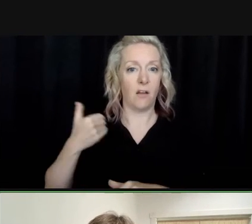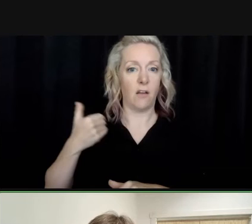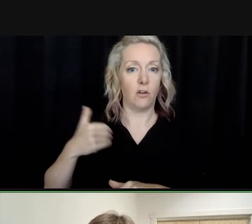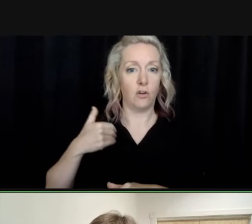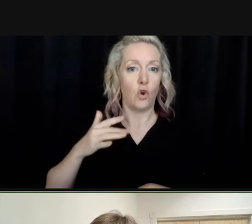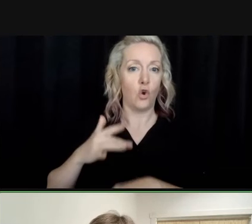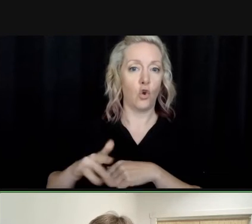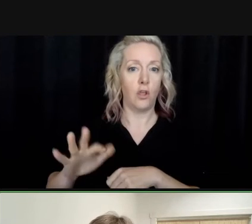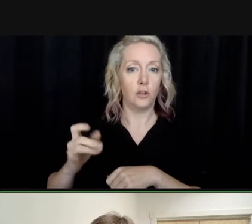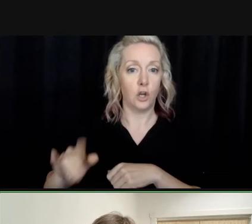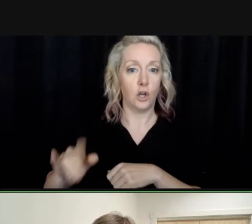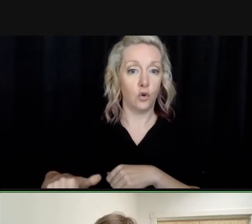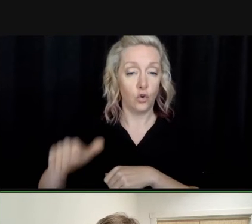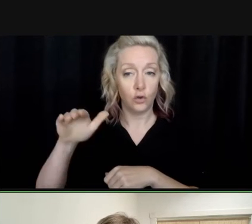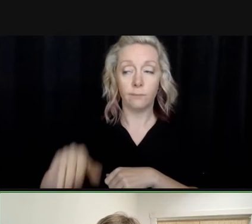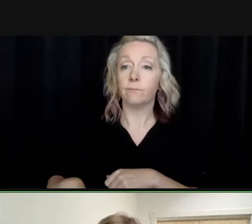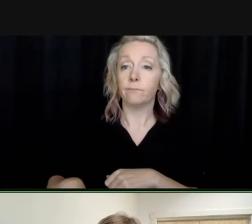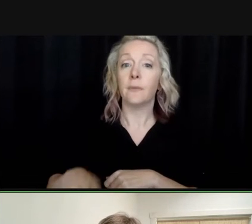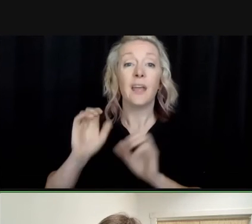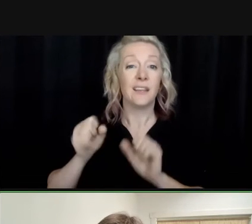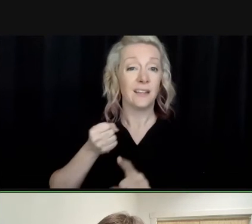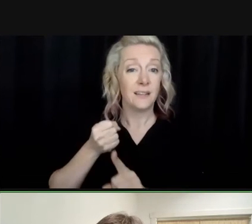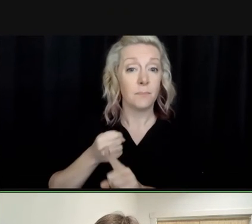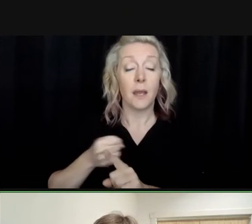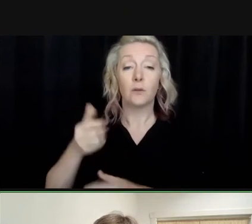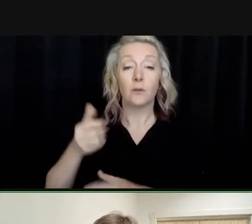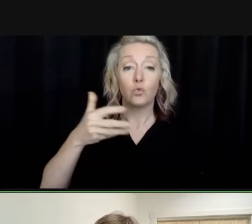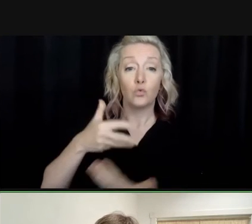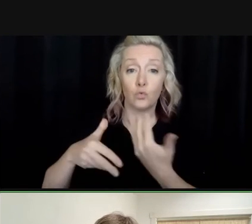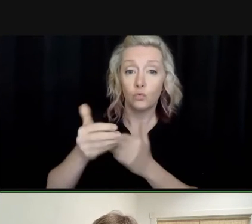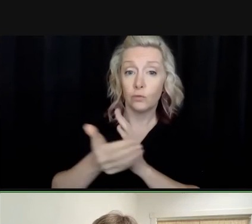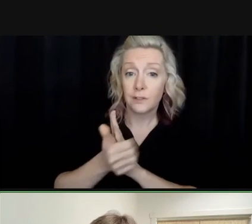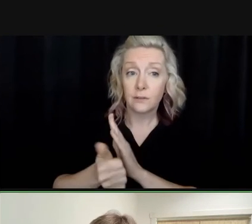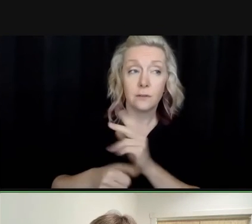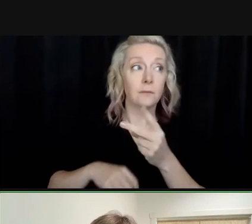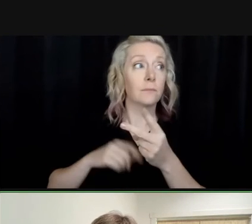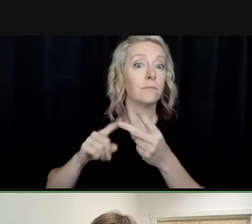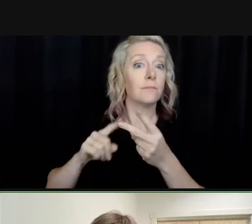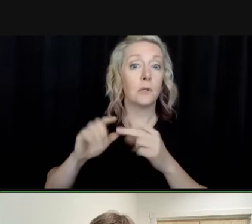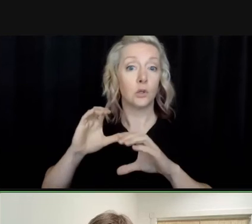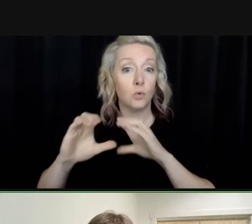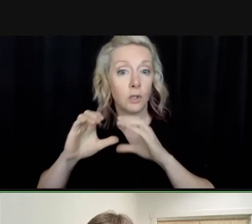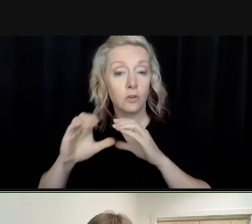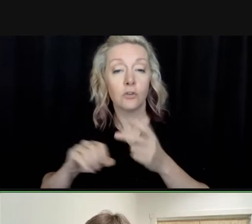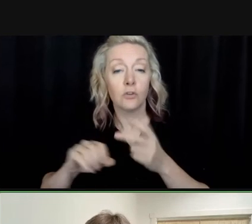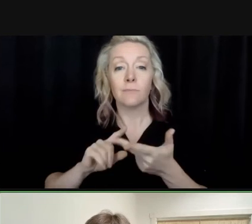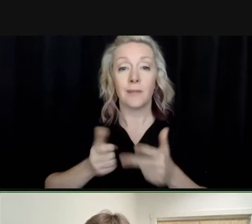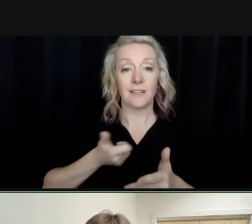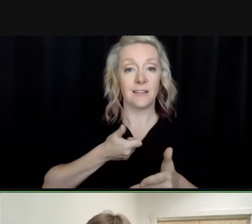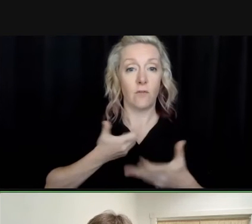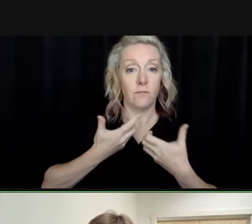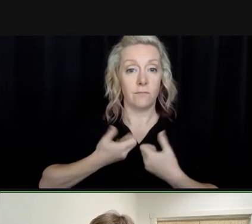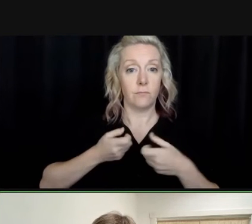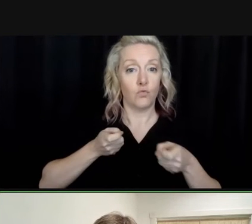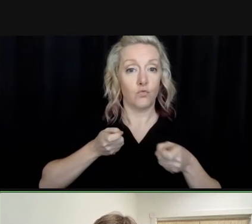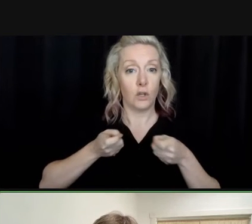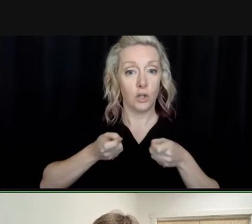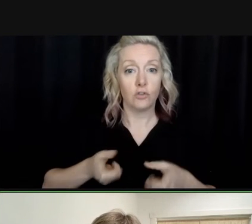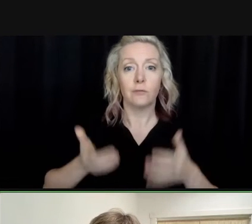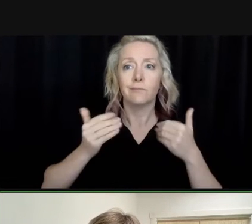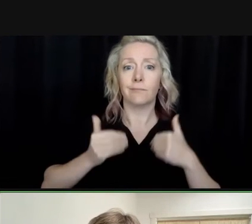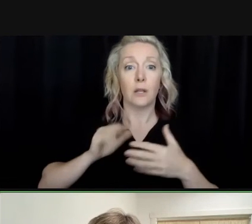diagnosis. And it affects social skills, communication, self-regulation, relationships. And there's a real wide spectrum, so it affects